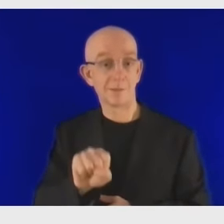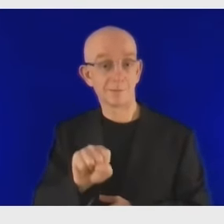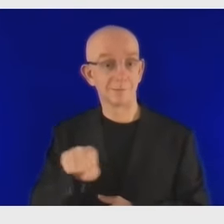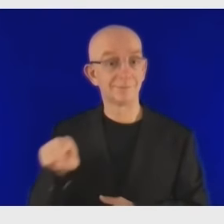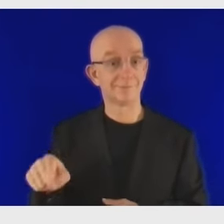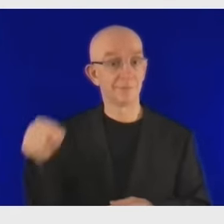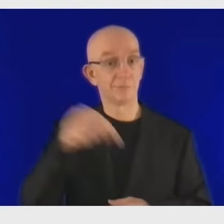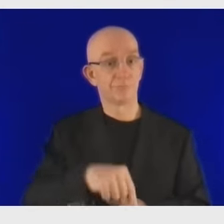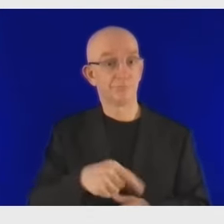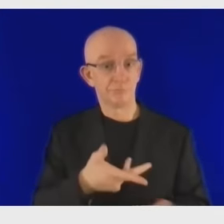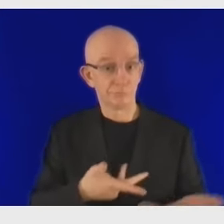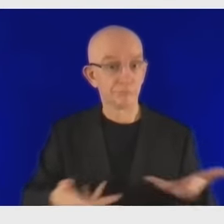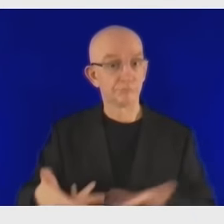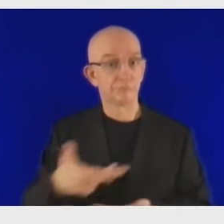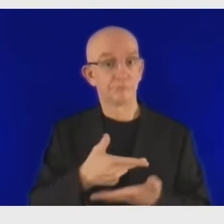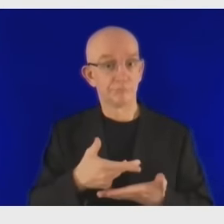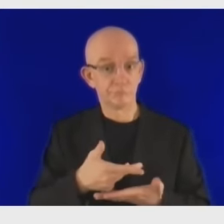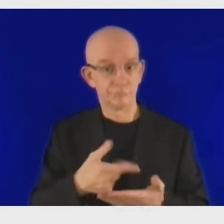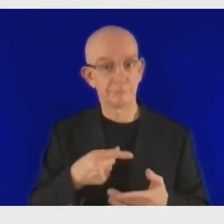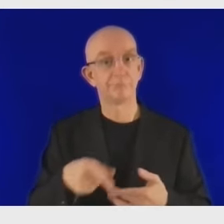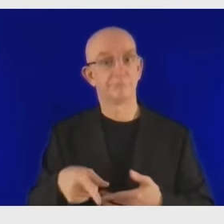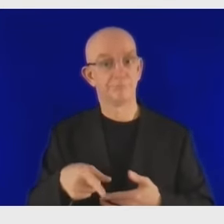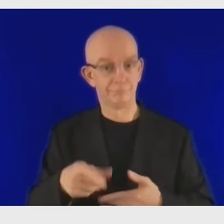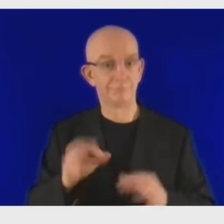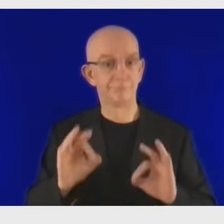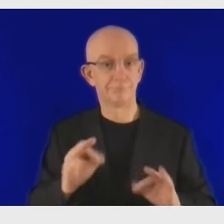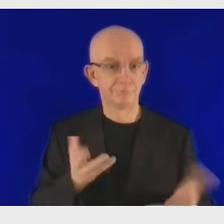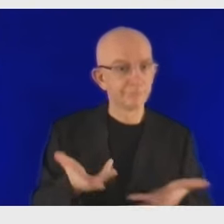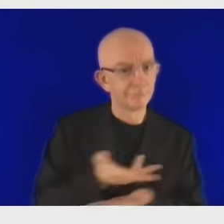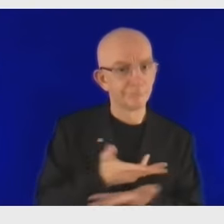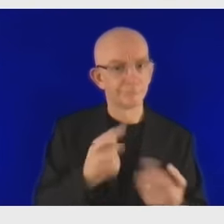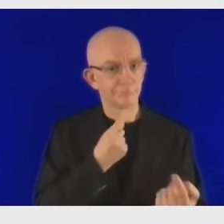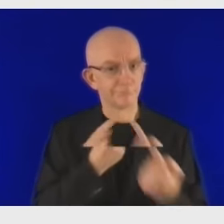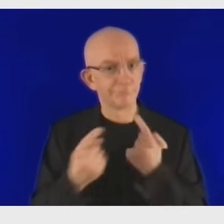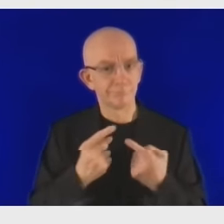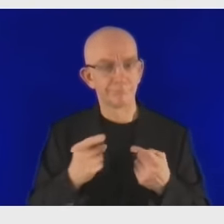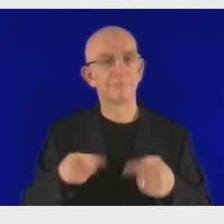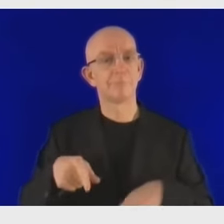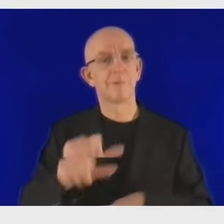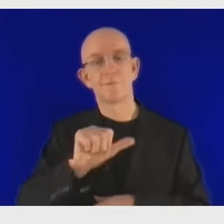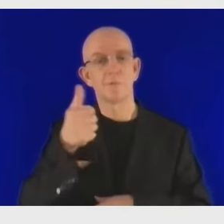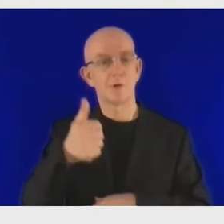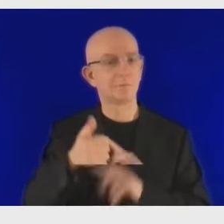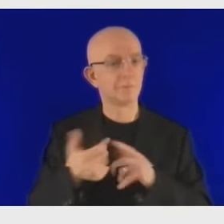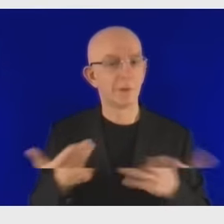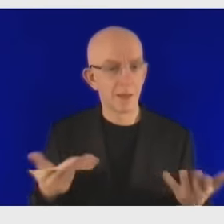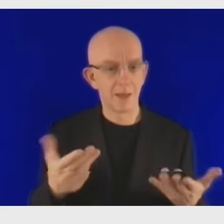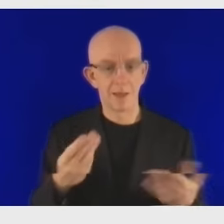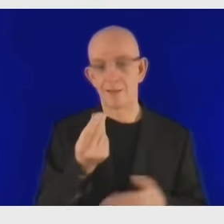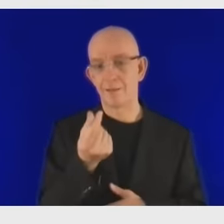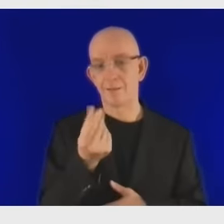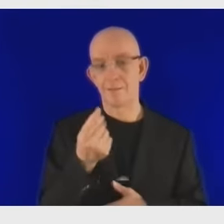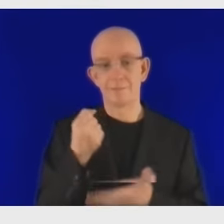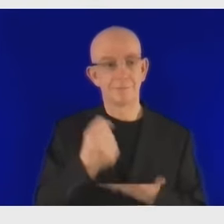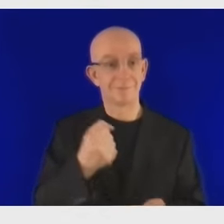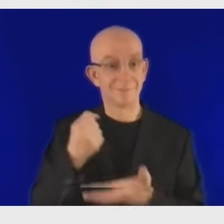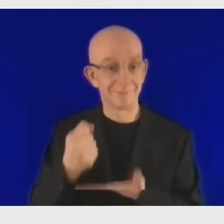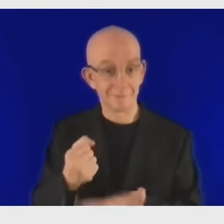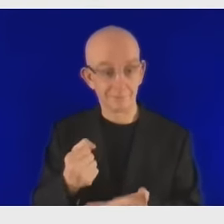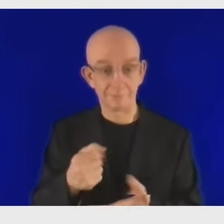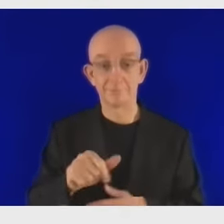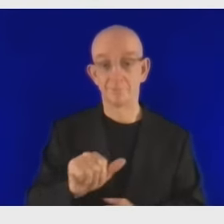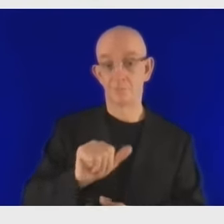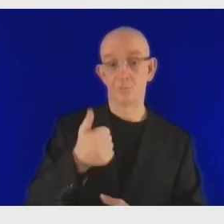So maybe if I could start with you, Millicent, paint a picture for us around what it's like to access climate